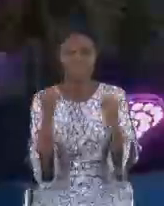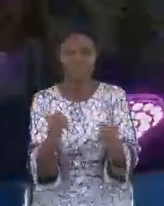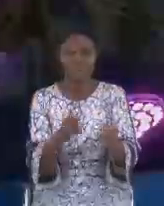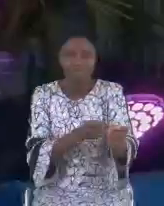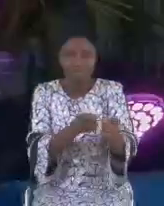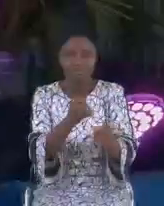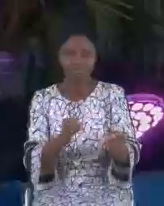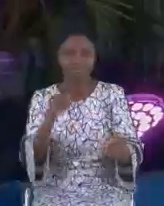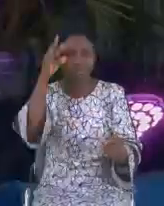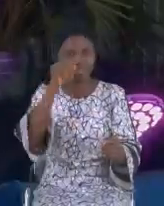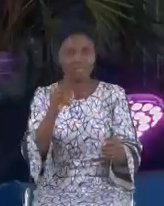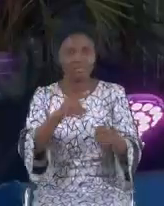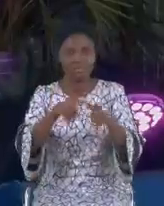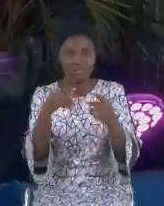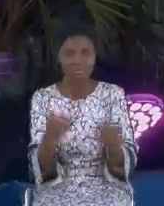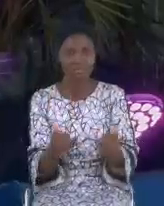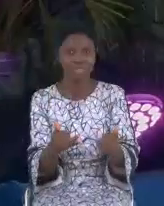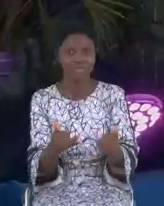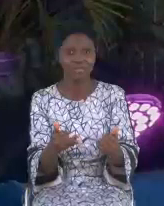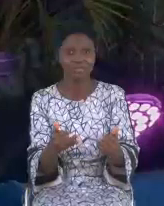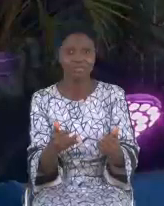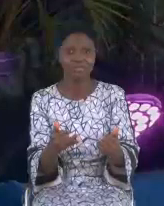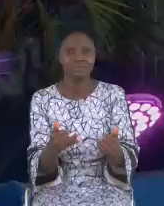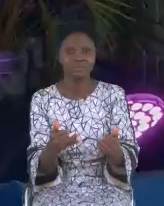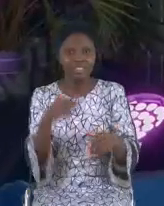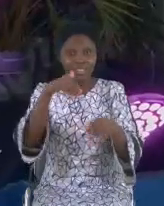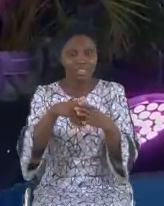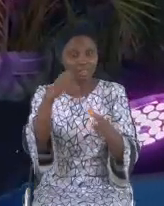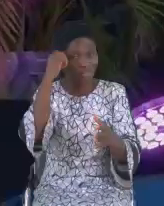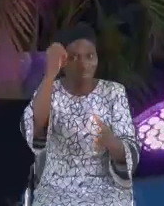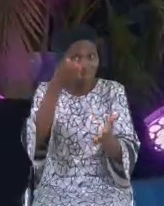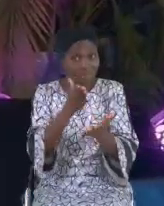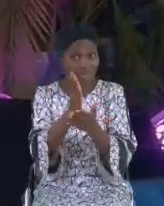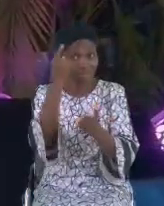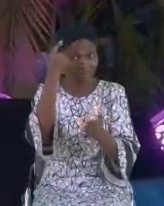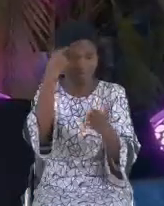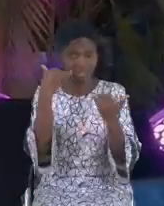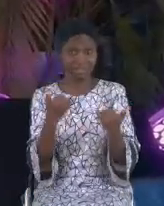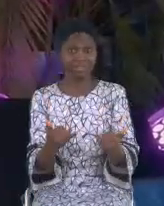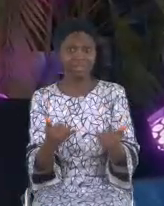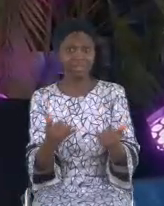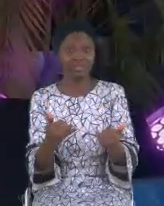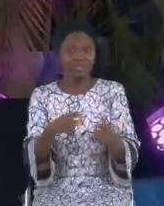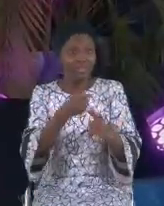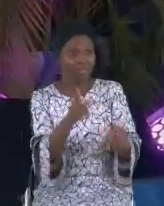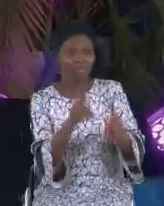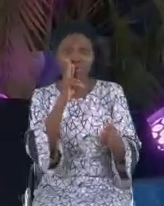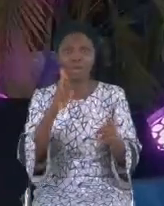closed in his right mind, and they were afraid. What were they afraid?